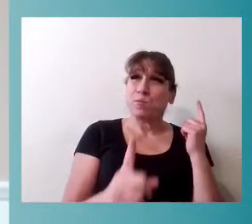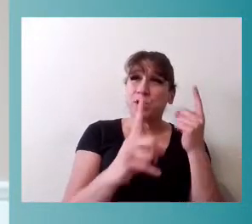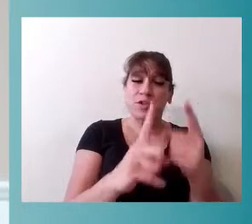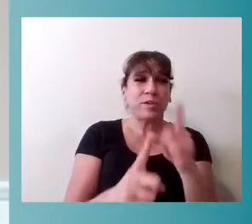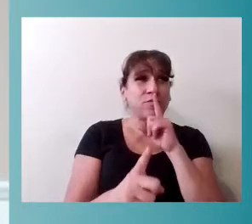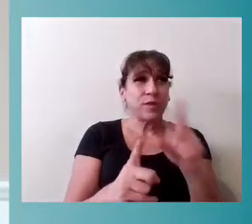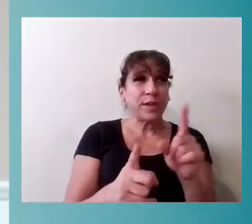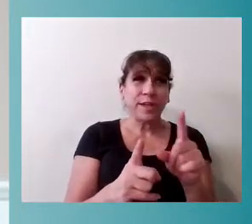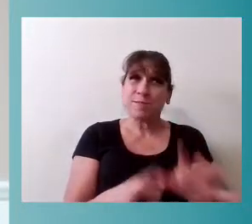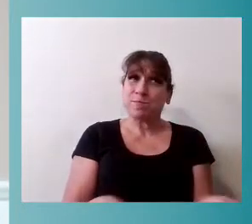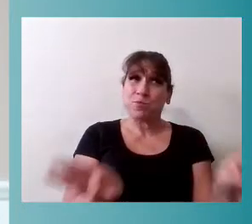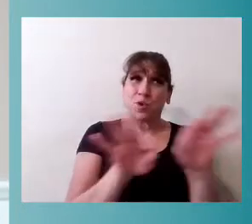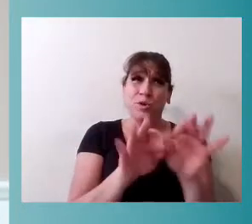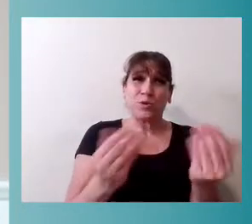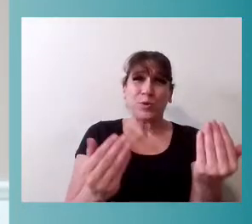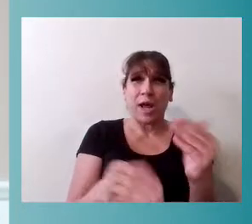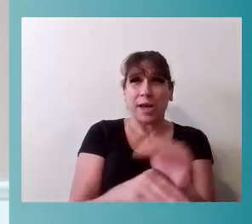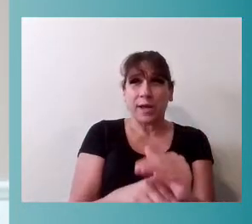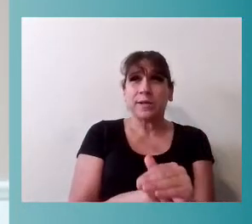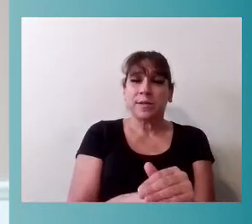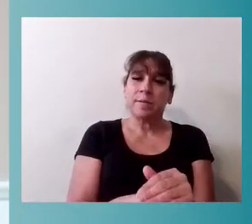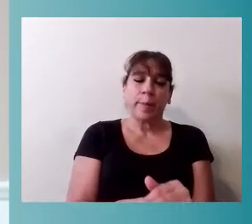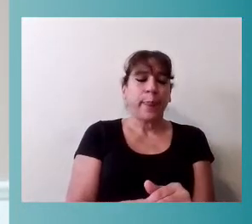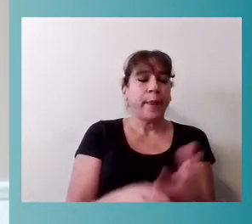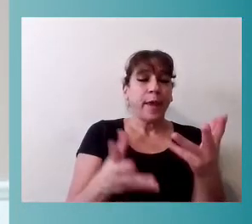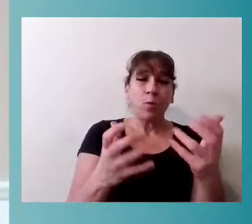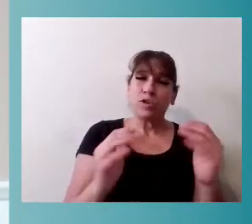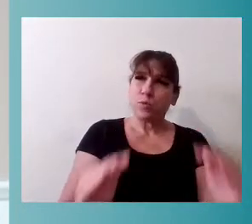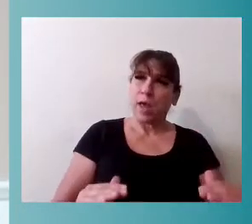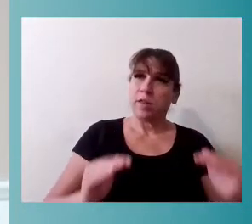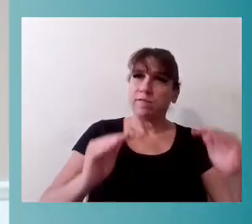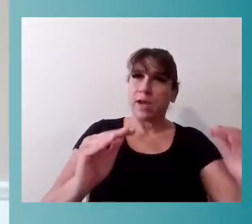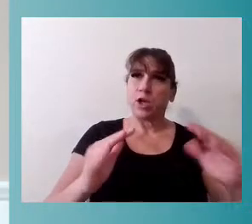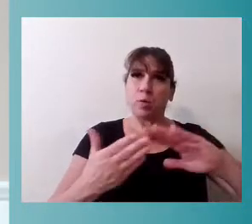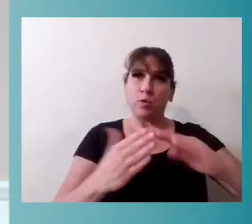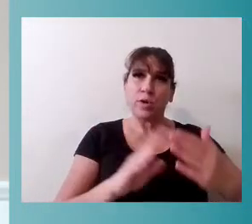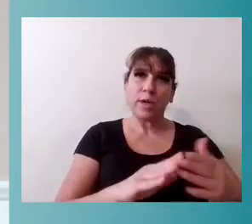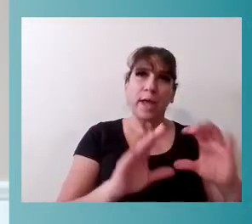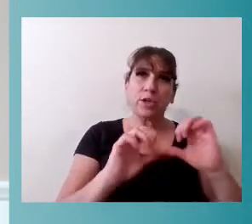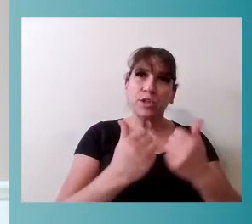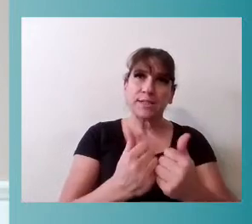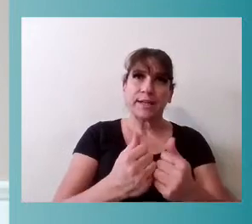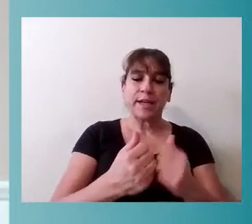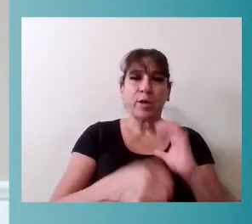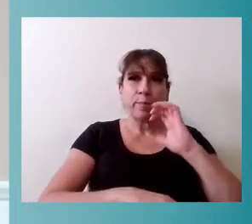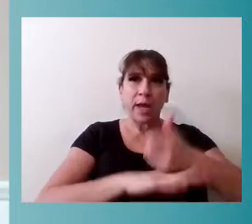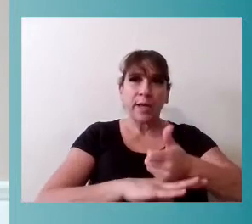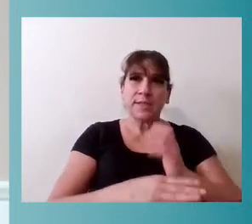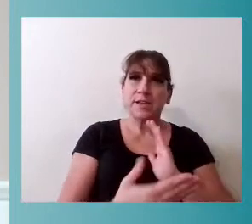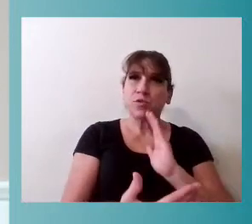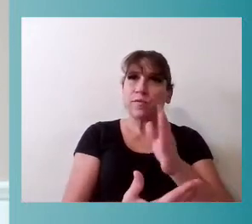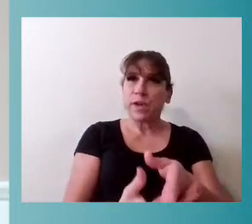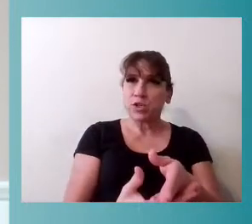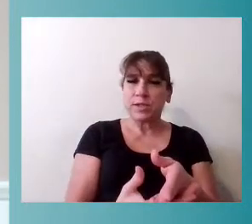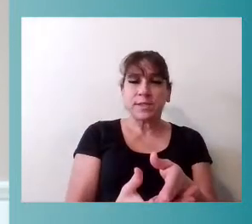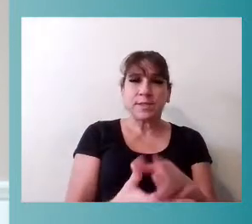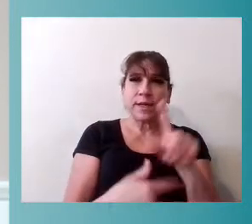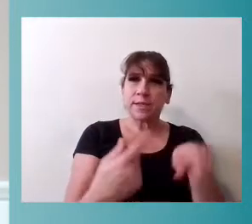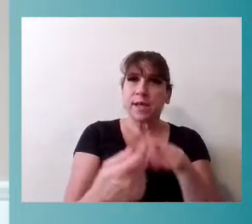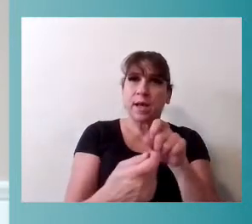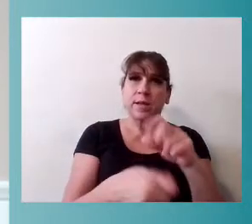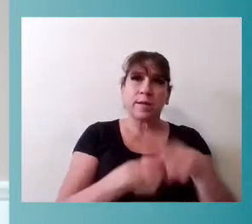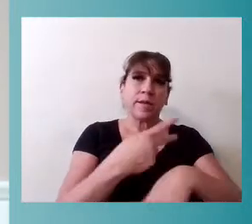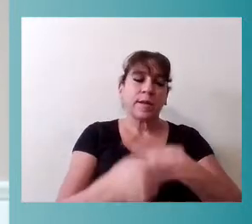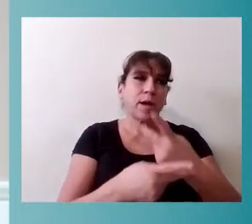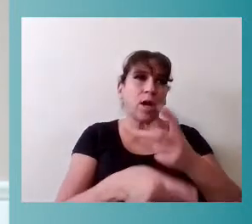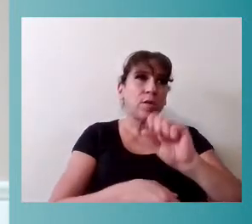relevant tonight is they seek to elevate community and agency-based interventions, exactly the kind of